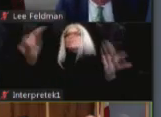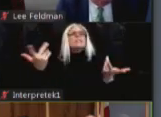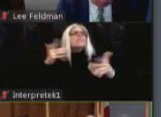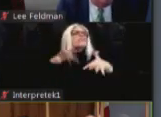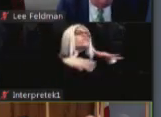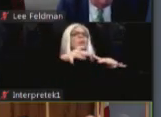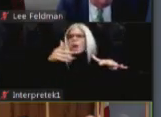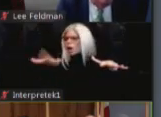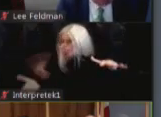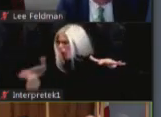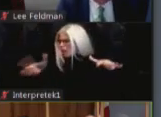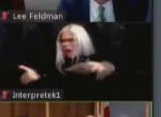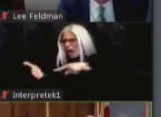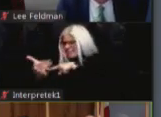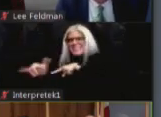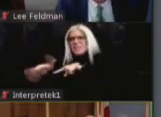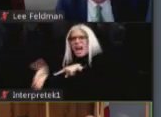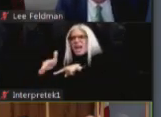April who have died.